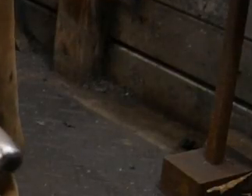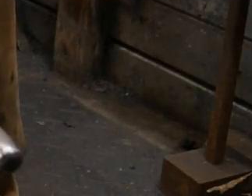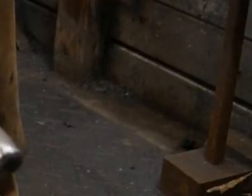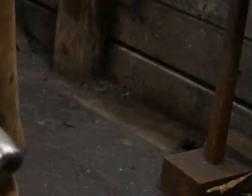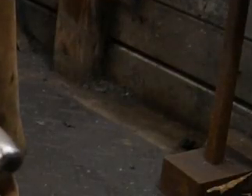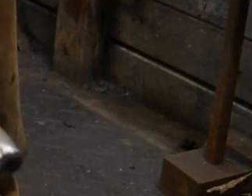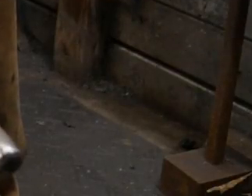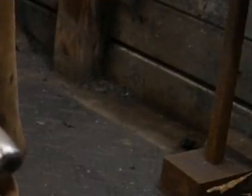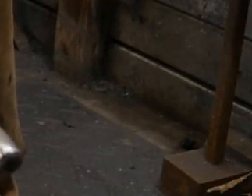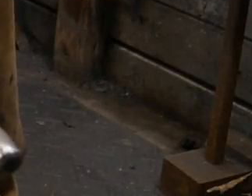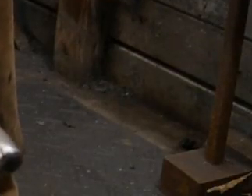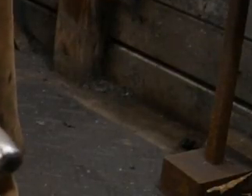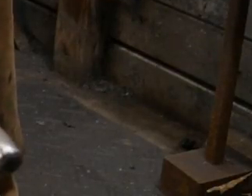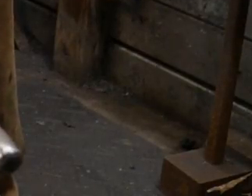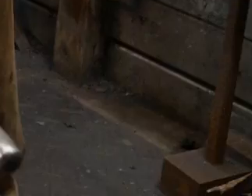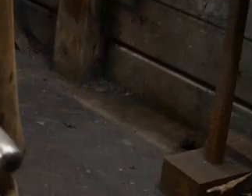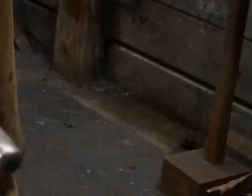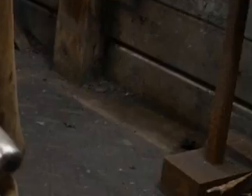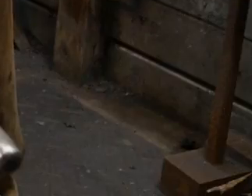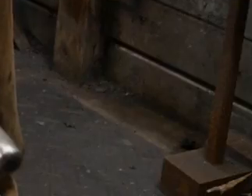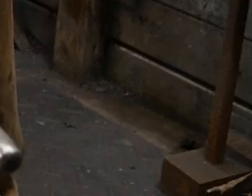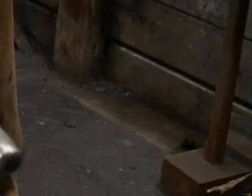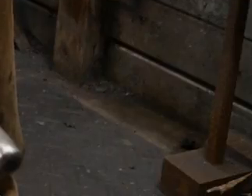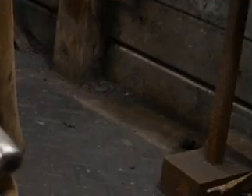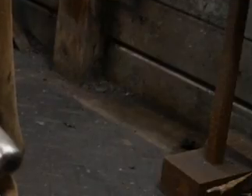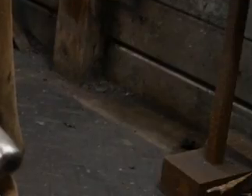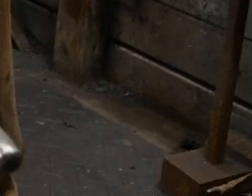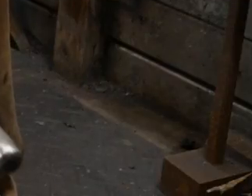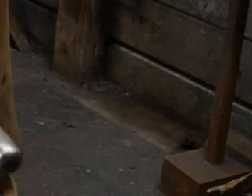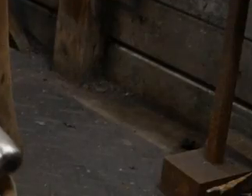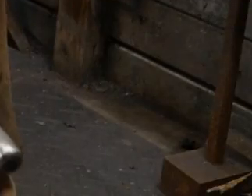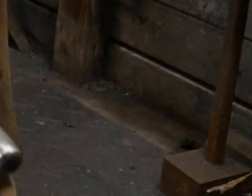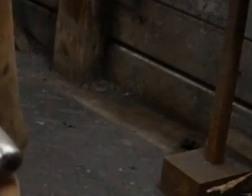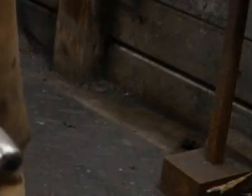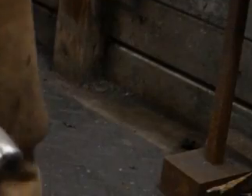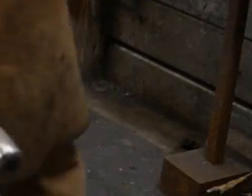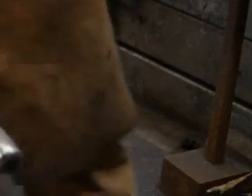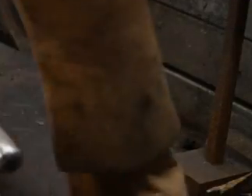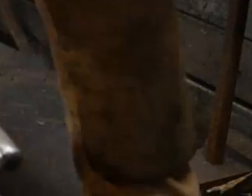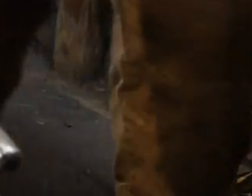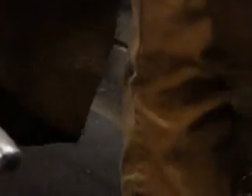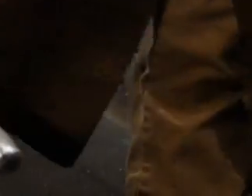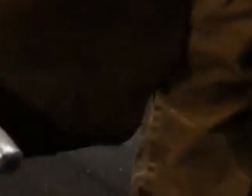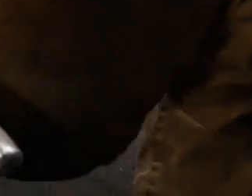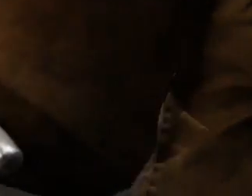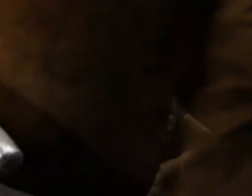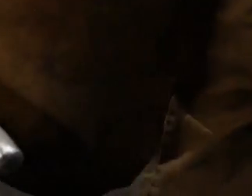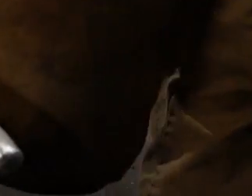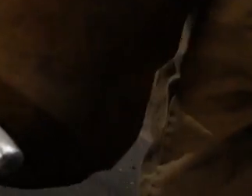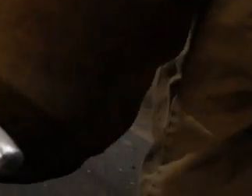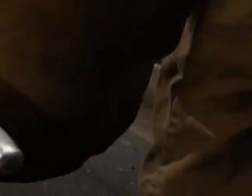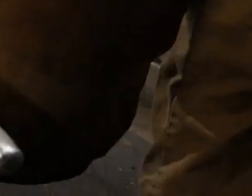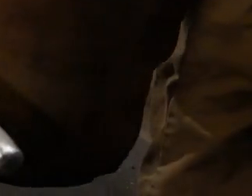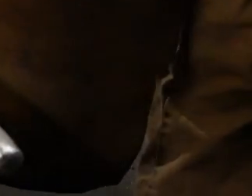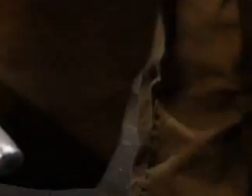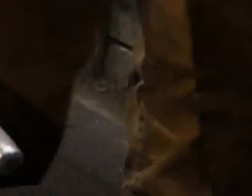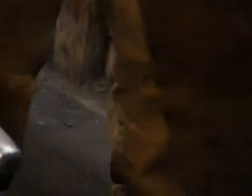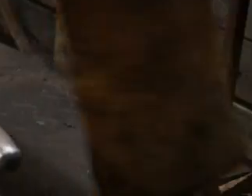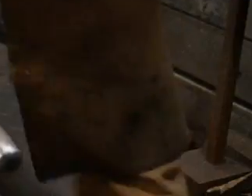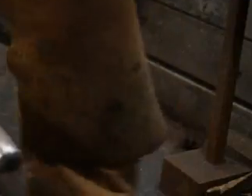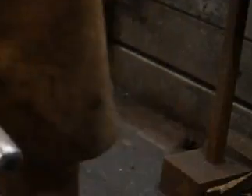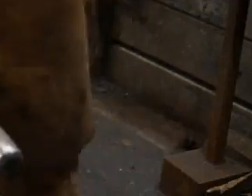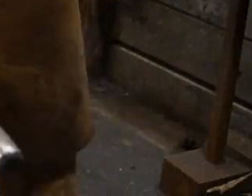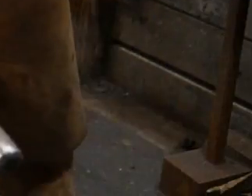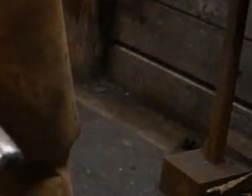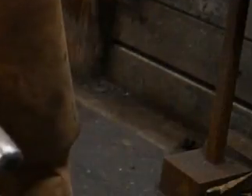and cutting into it and carving a face into this, into the cheek pieces. So I needed to make sure that I was going